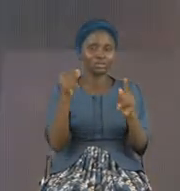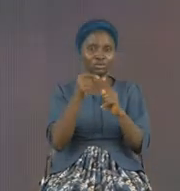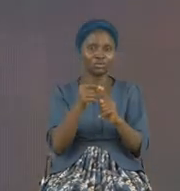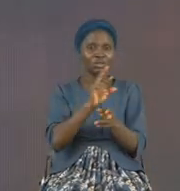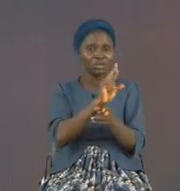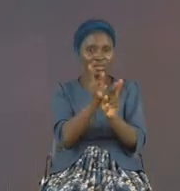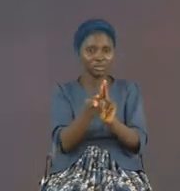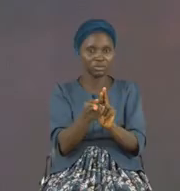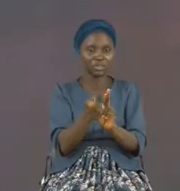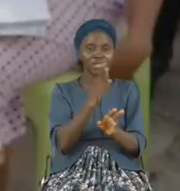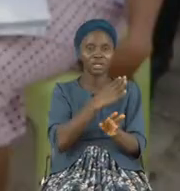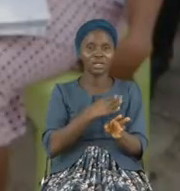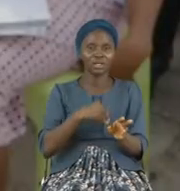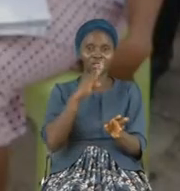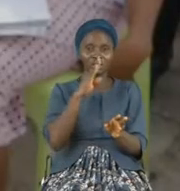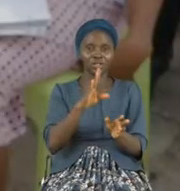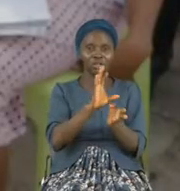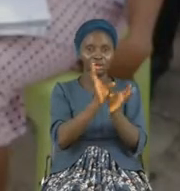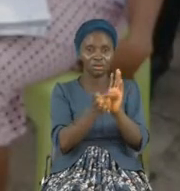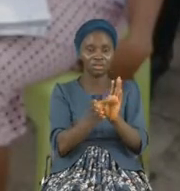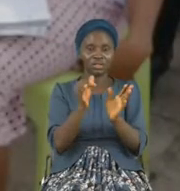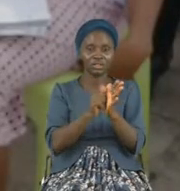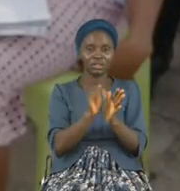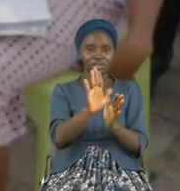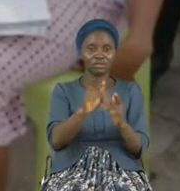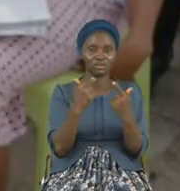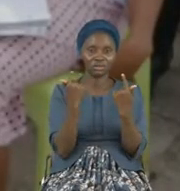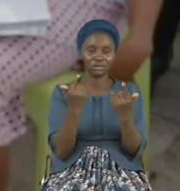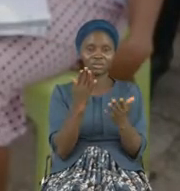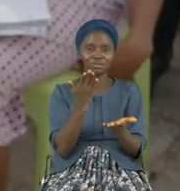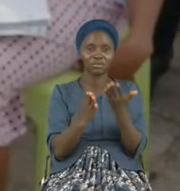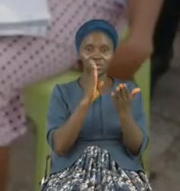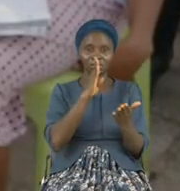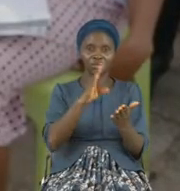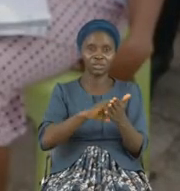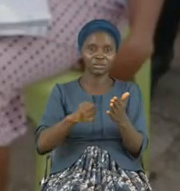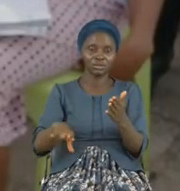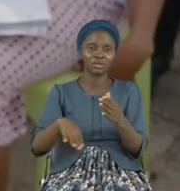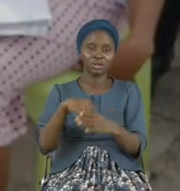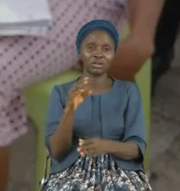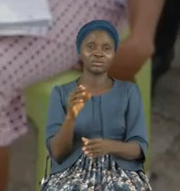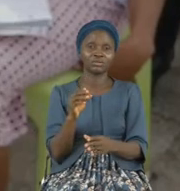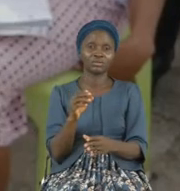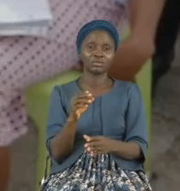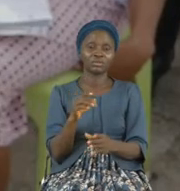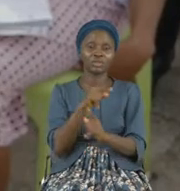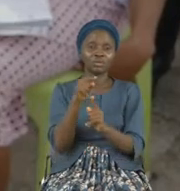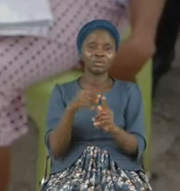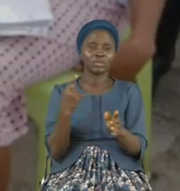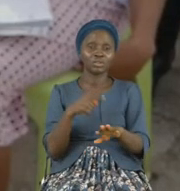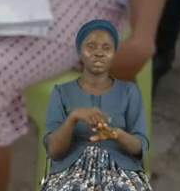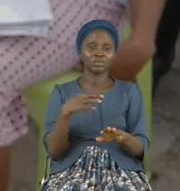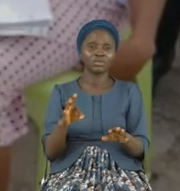be converted, that your sins may be blotted out, when the times of